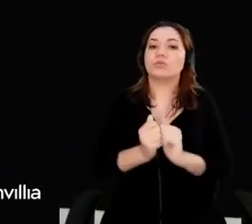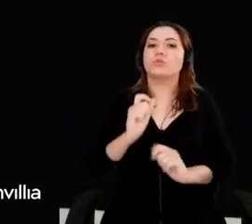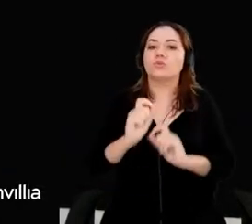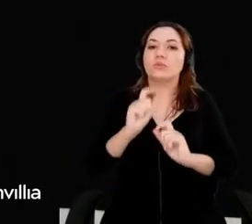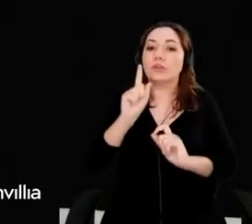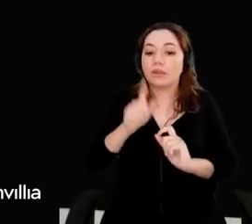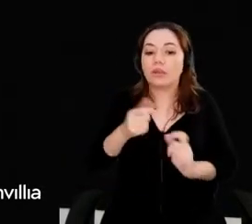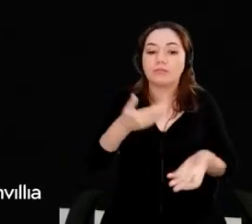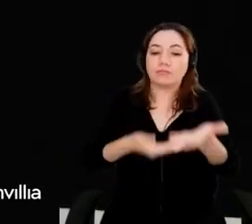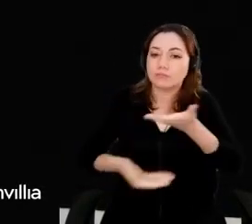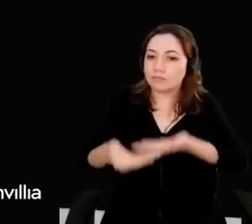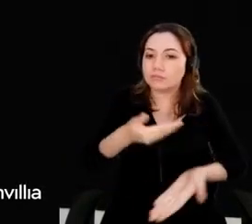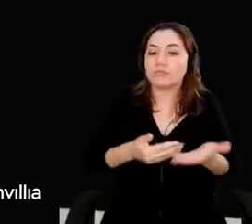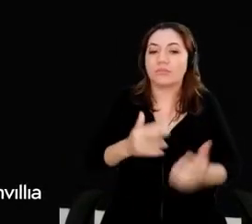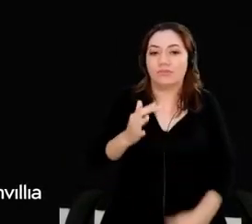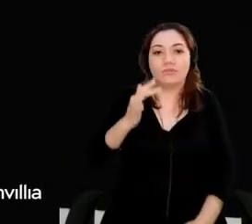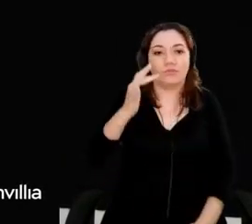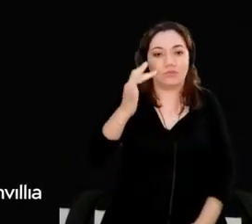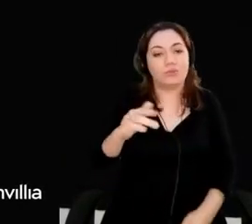our responsibility.